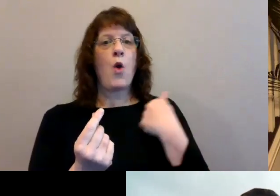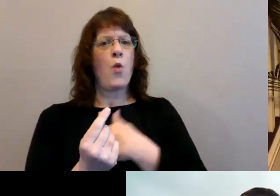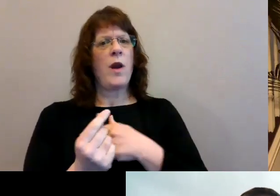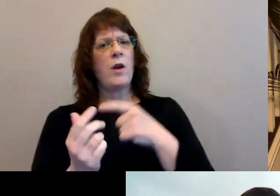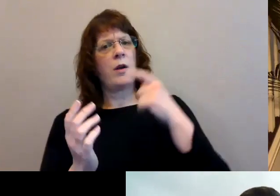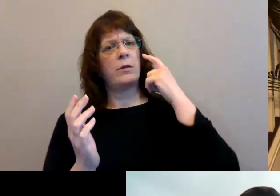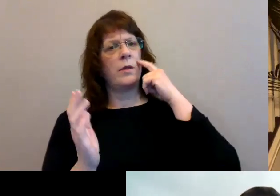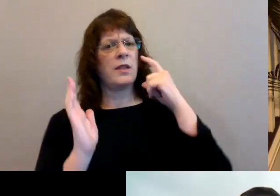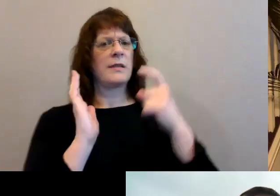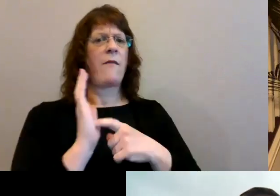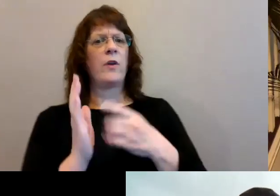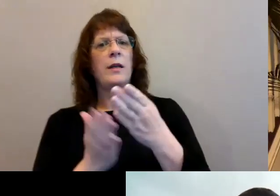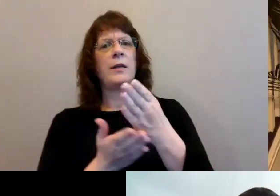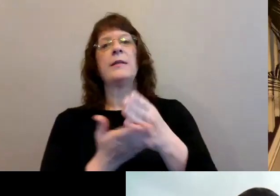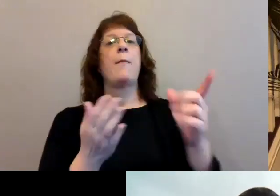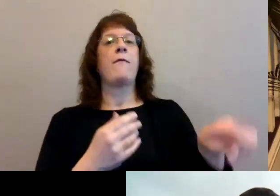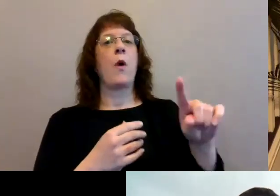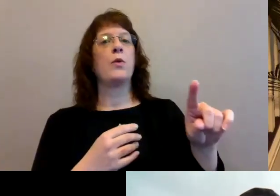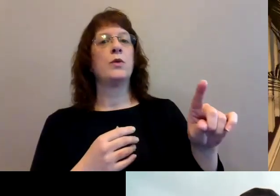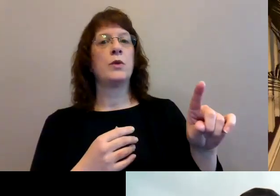those produce